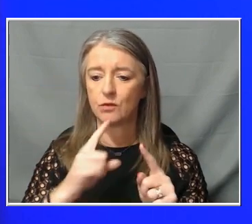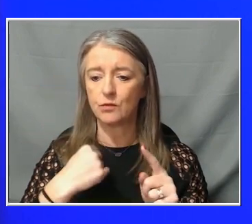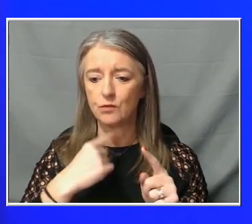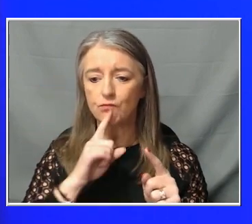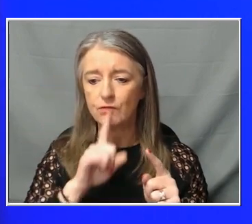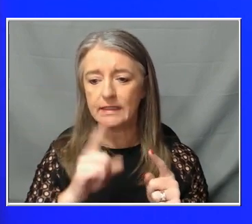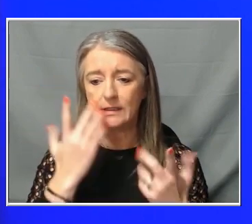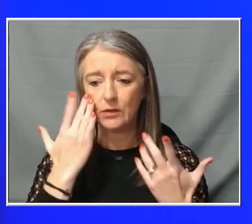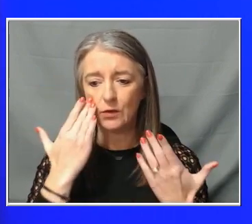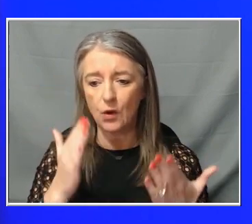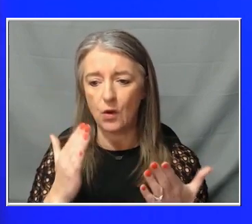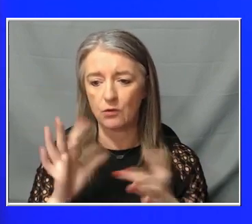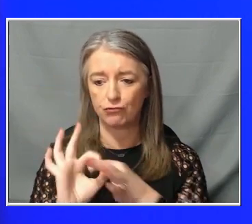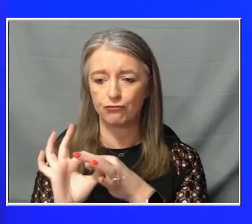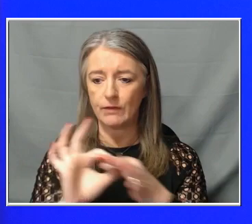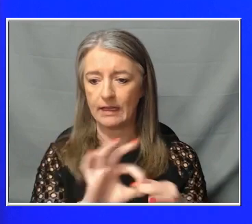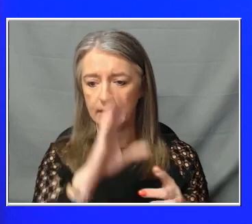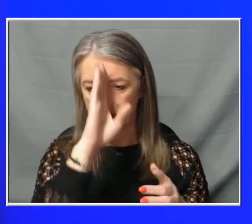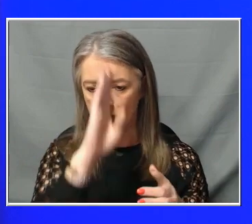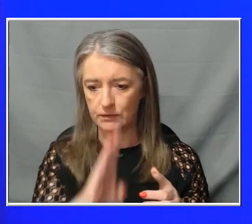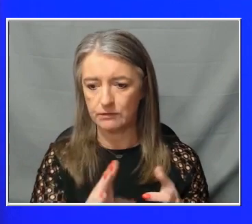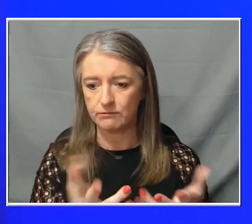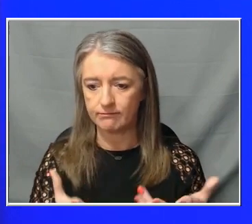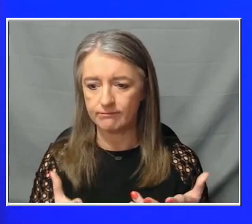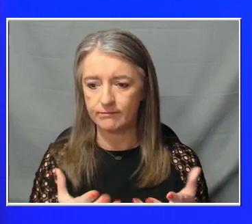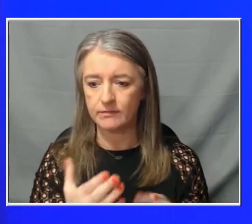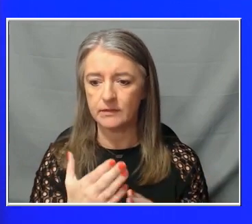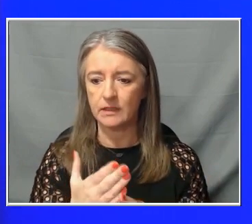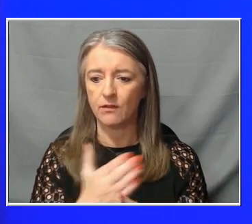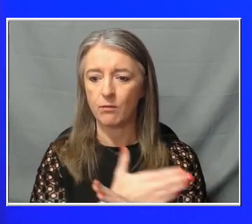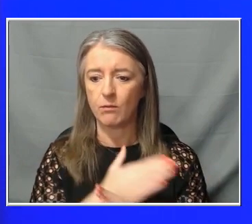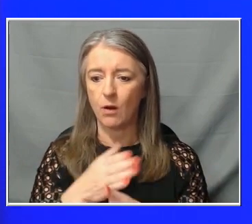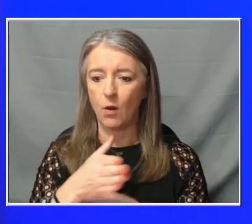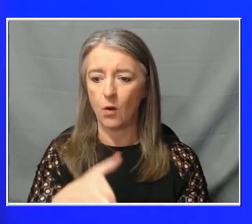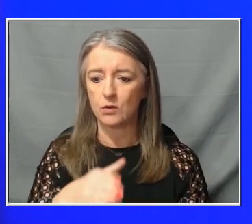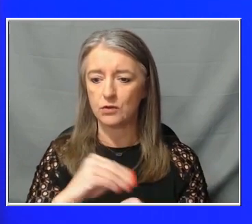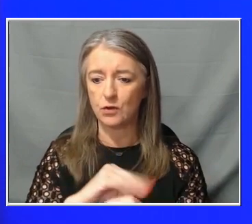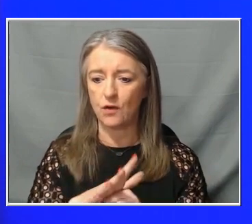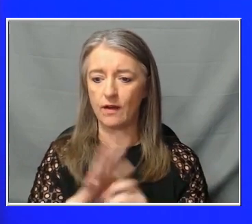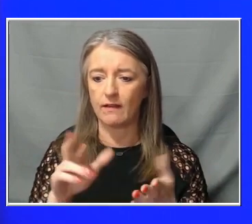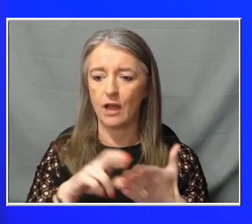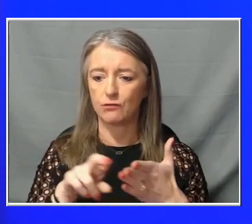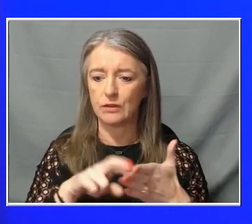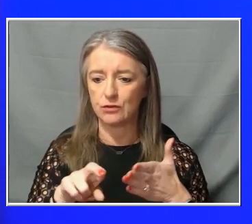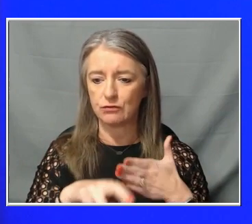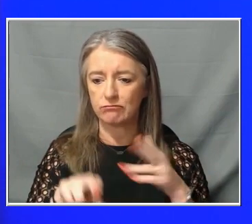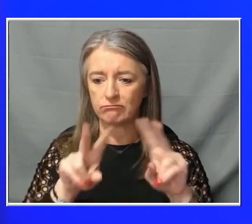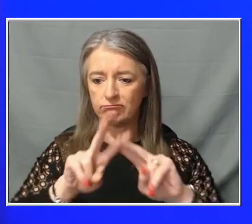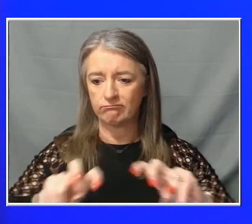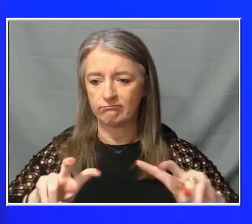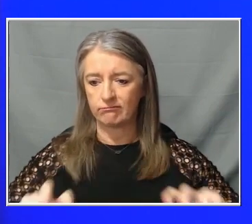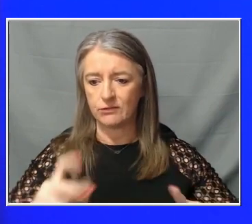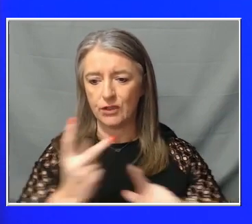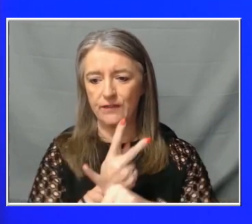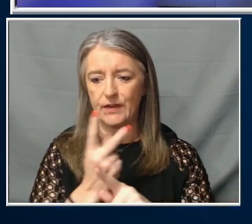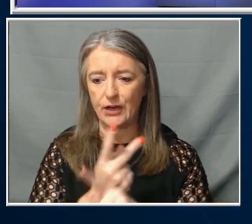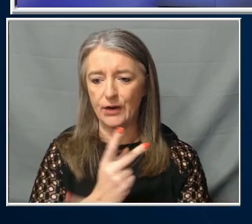it's directly related to in patients with post-COVID, for example, but there's a lot of research going on to try to figure that out.